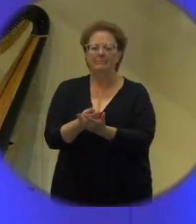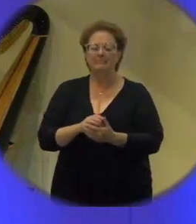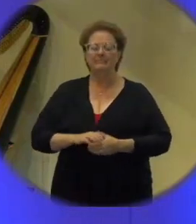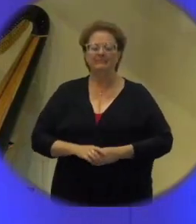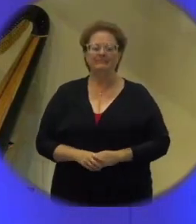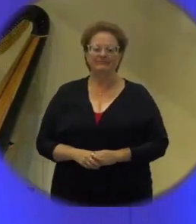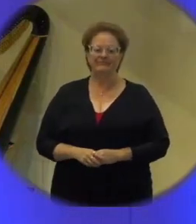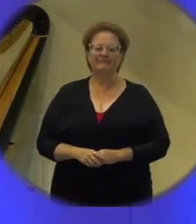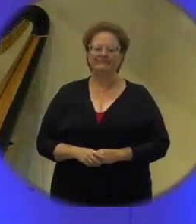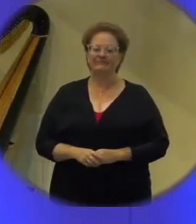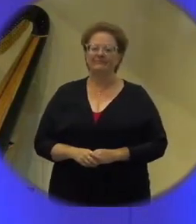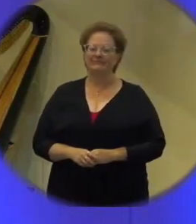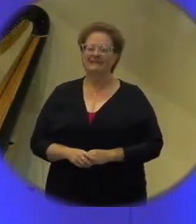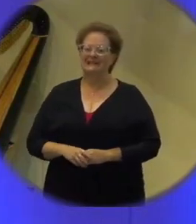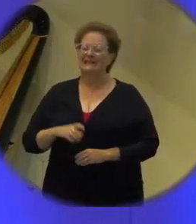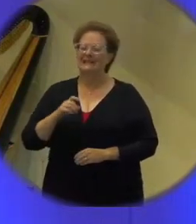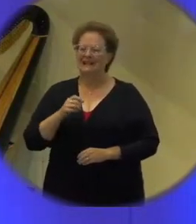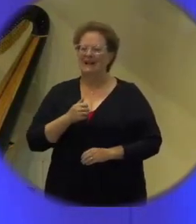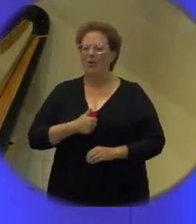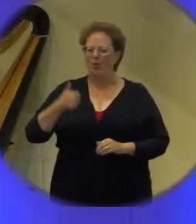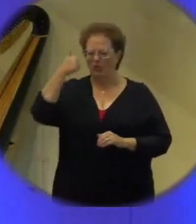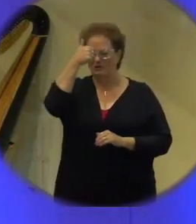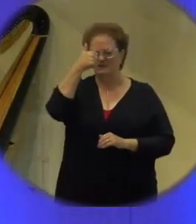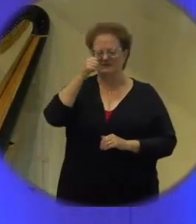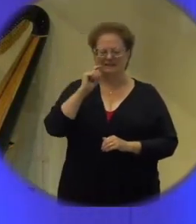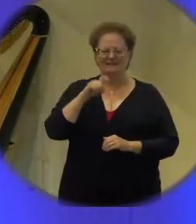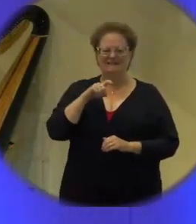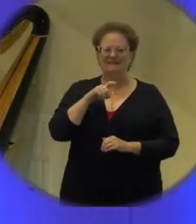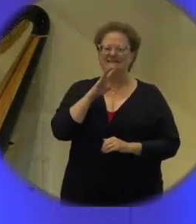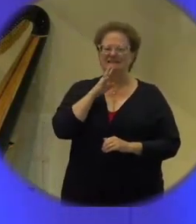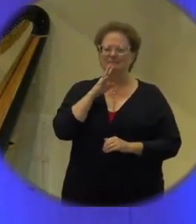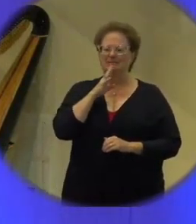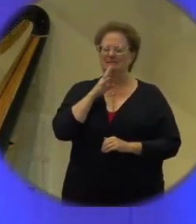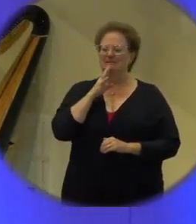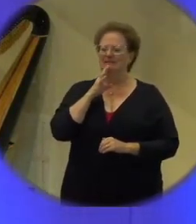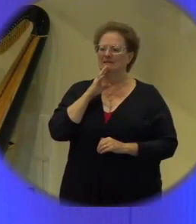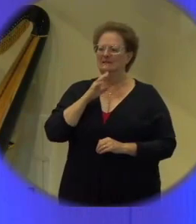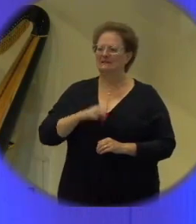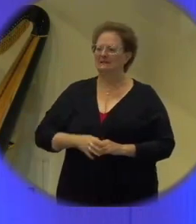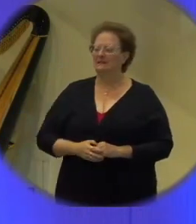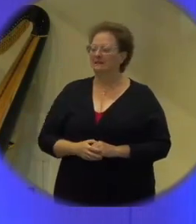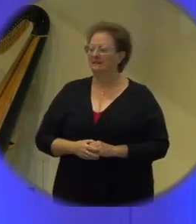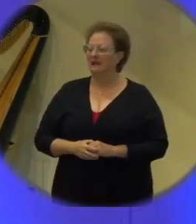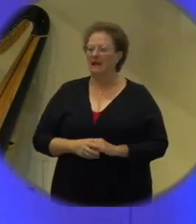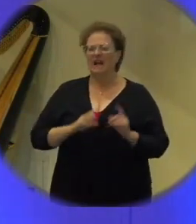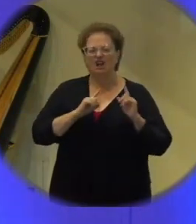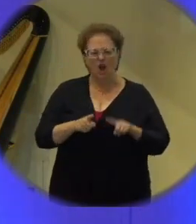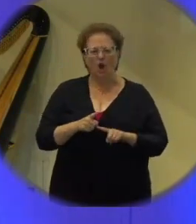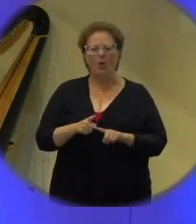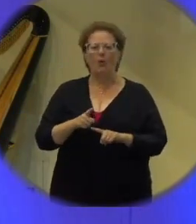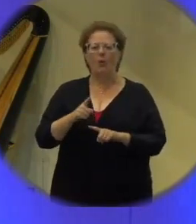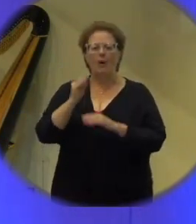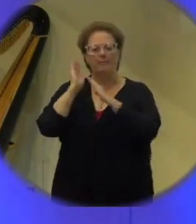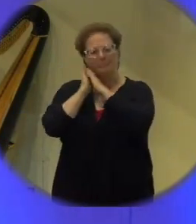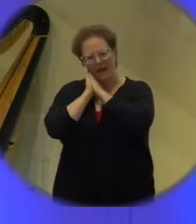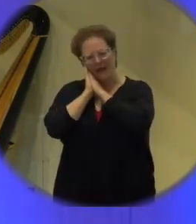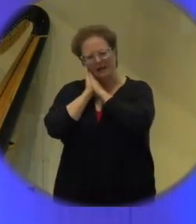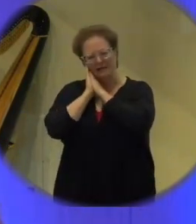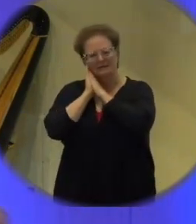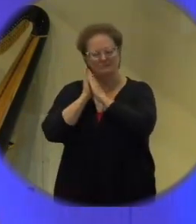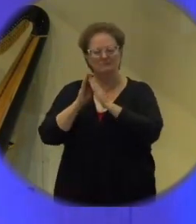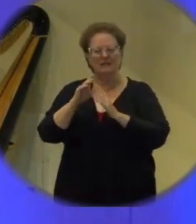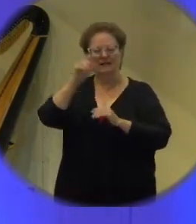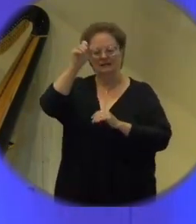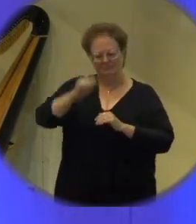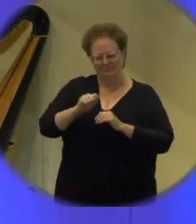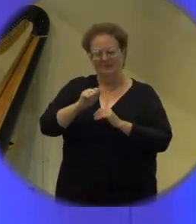so I got no, you know, older brothers to even talk to about this. Dad, I'm scared. Get to bed. Comes up, turns the light off,